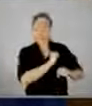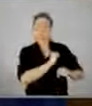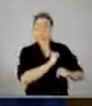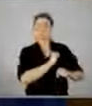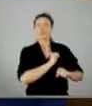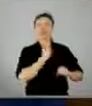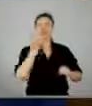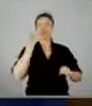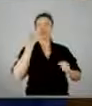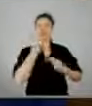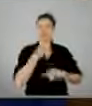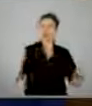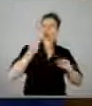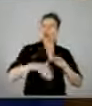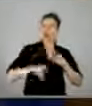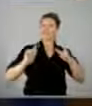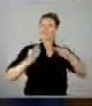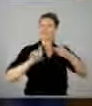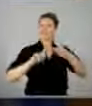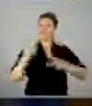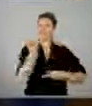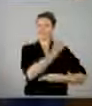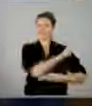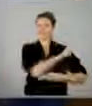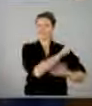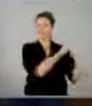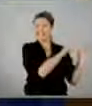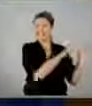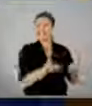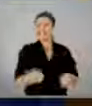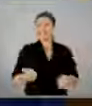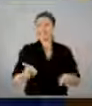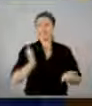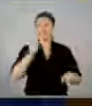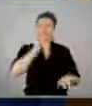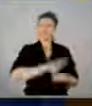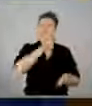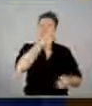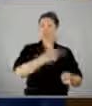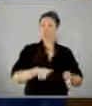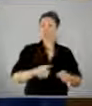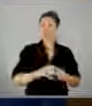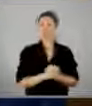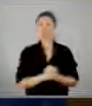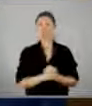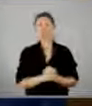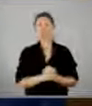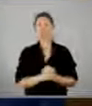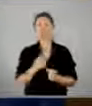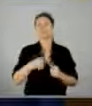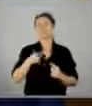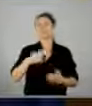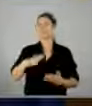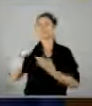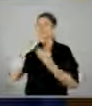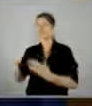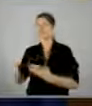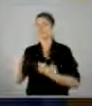I particularly, John, before asking you to speak, want to thank you, all of the team at the TGA that have